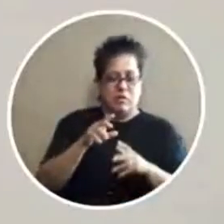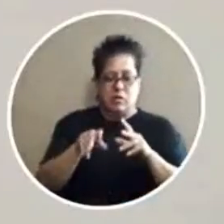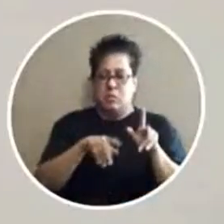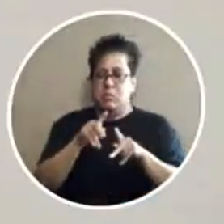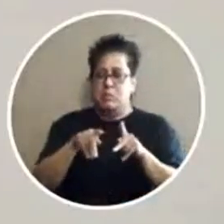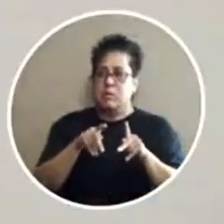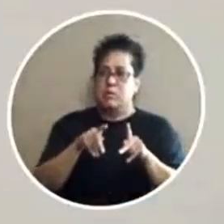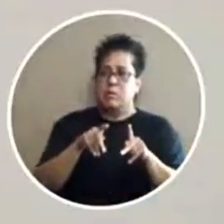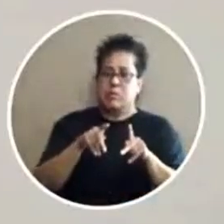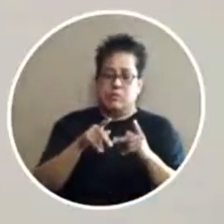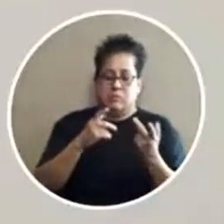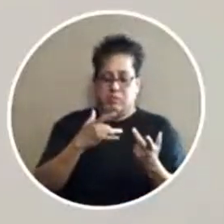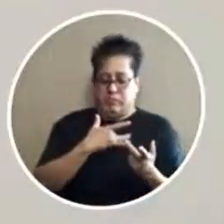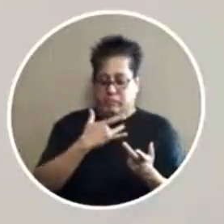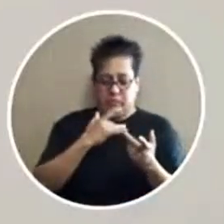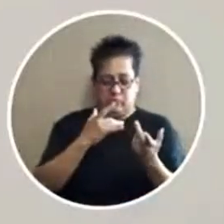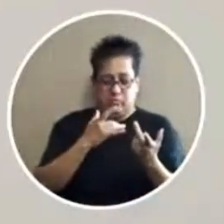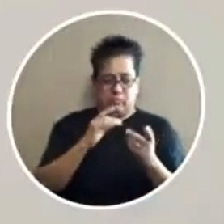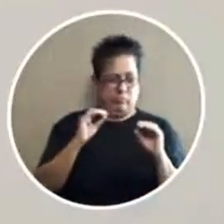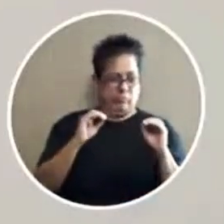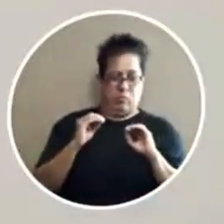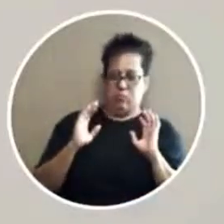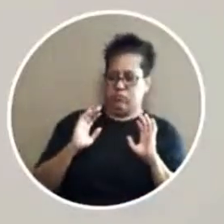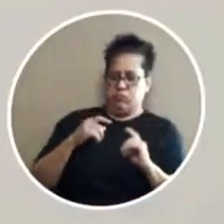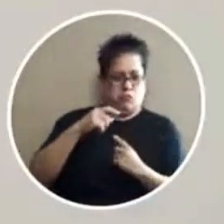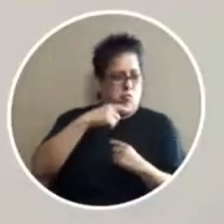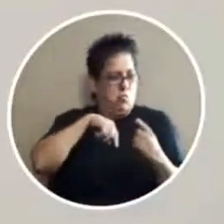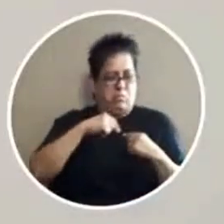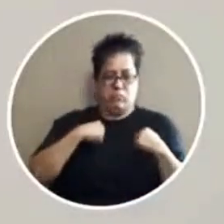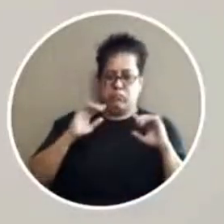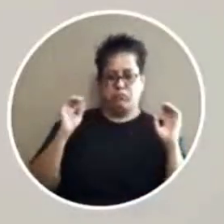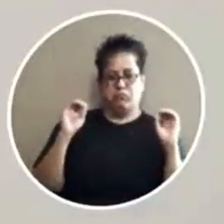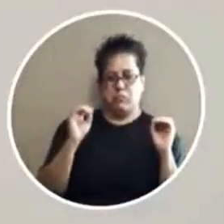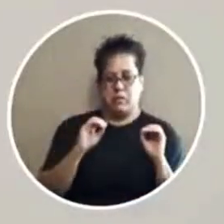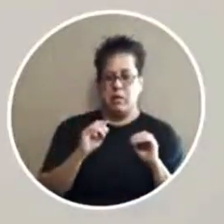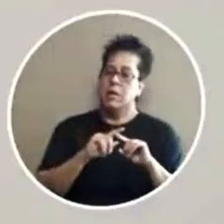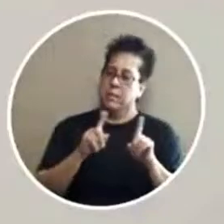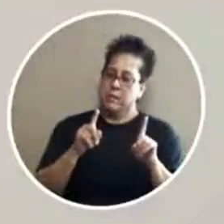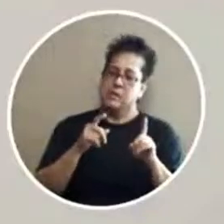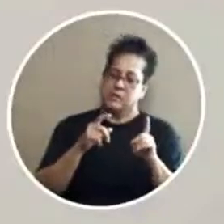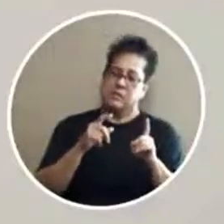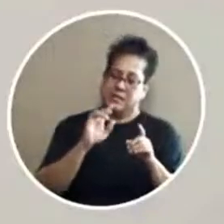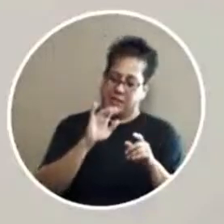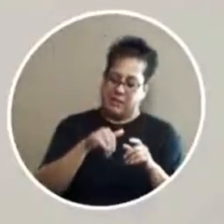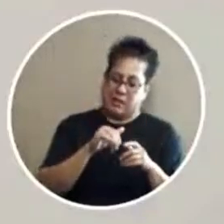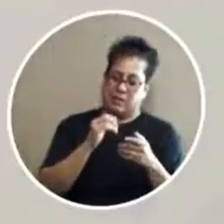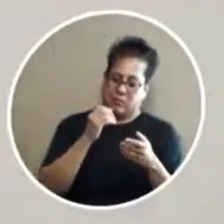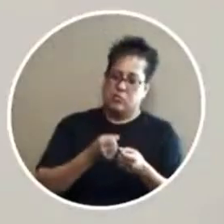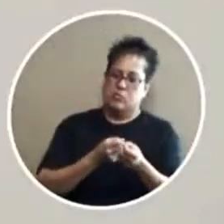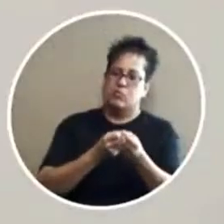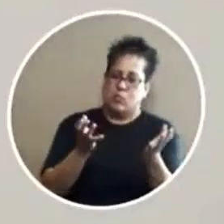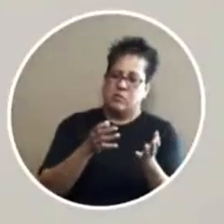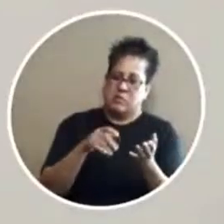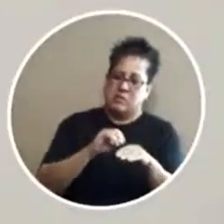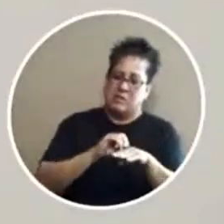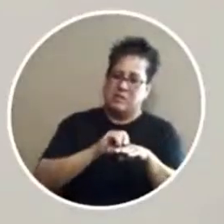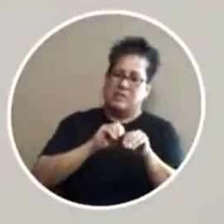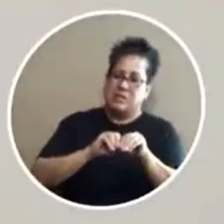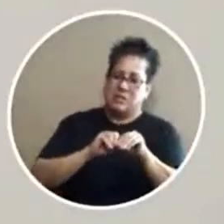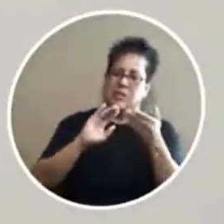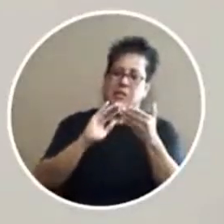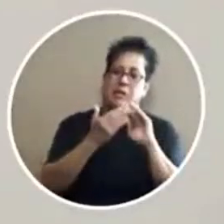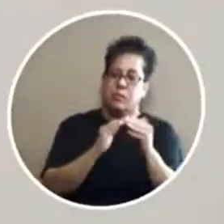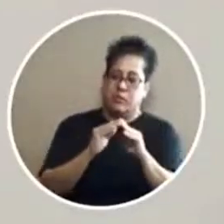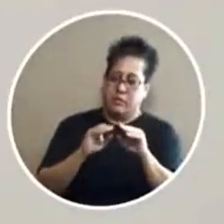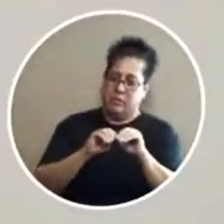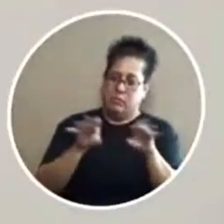that there's an infection around them, and that is also, we believe, causing the spread. And the percentage